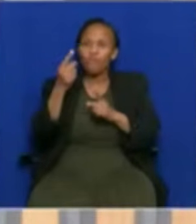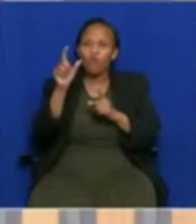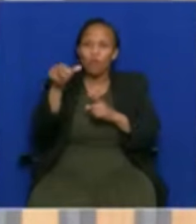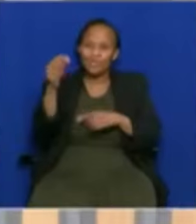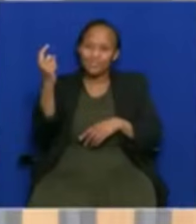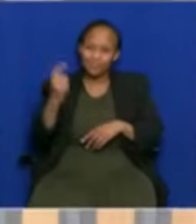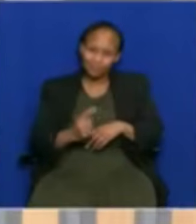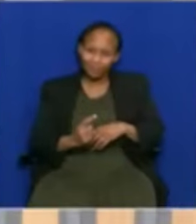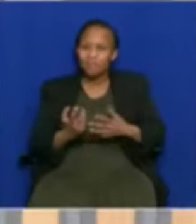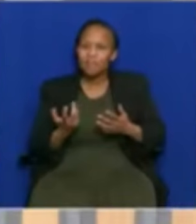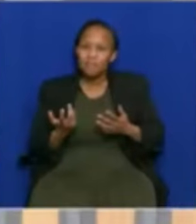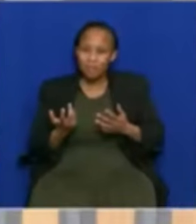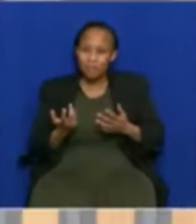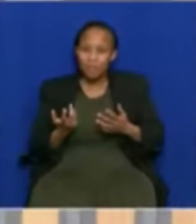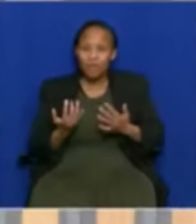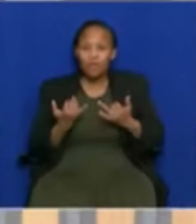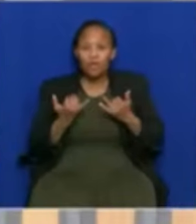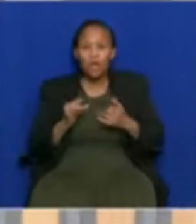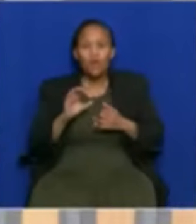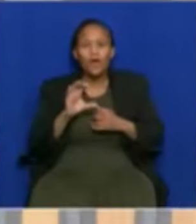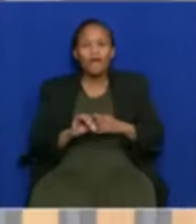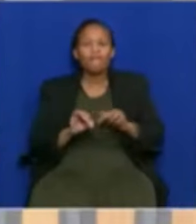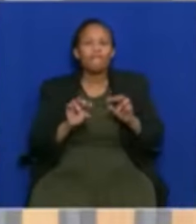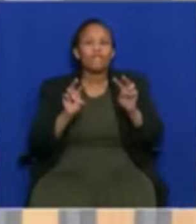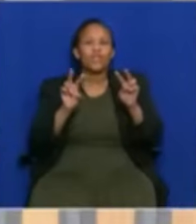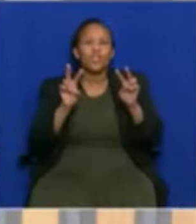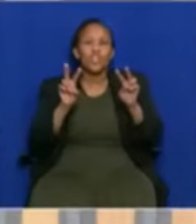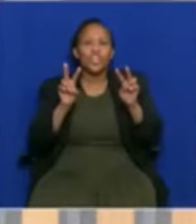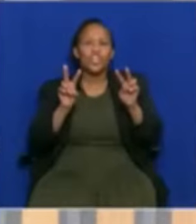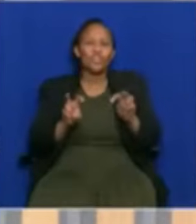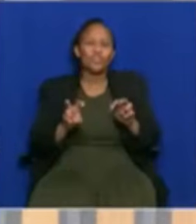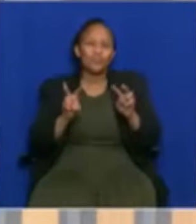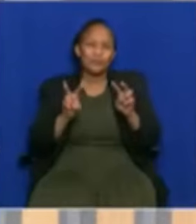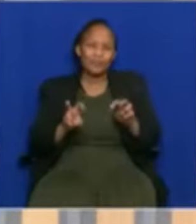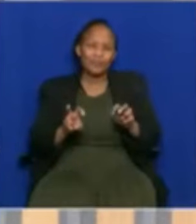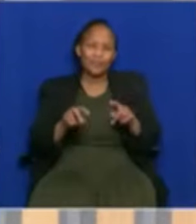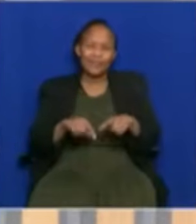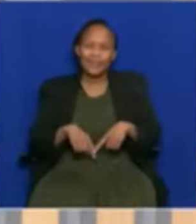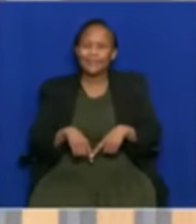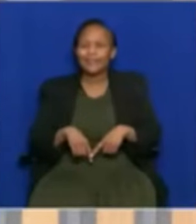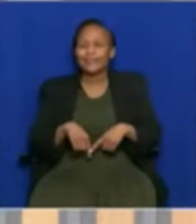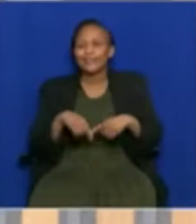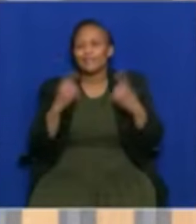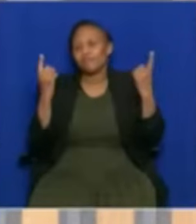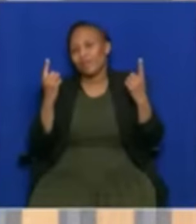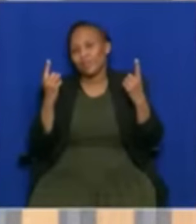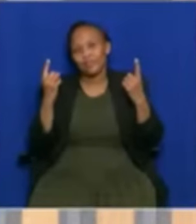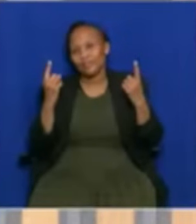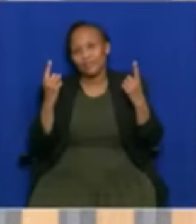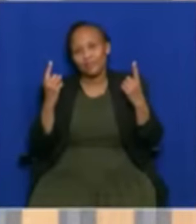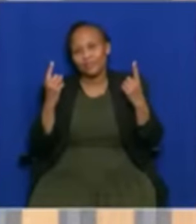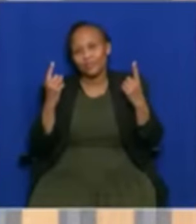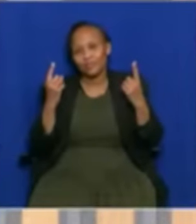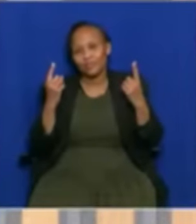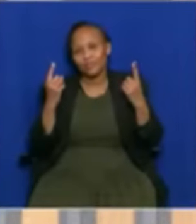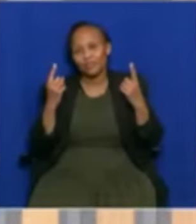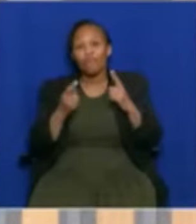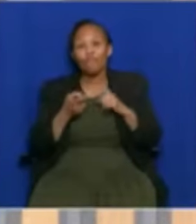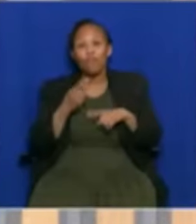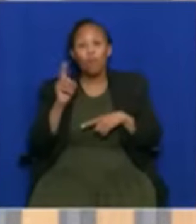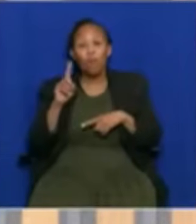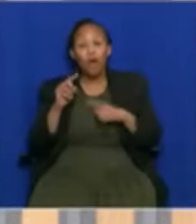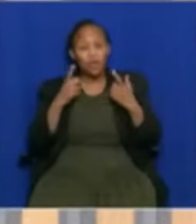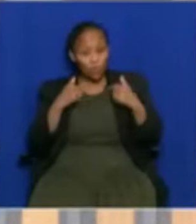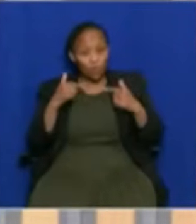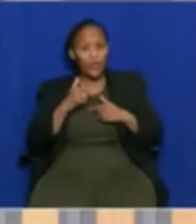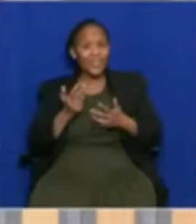are different to what we dealt with yesterday. So we must